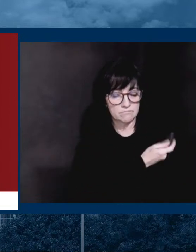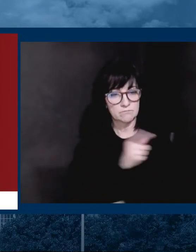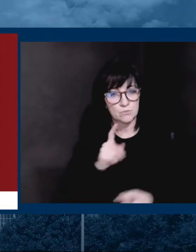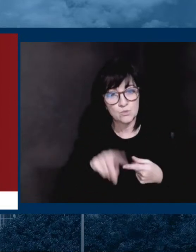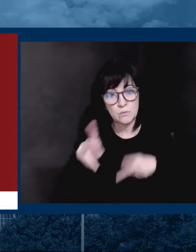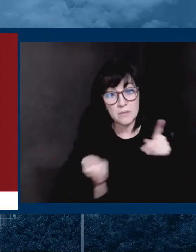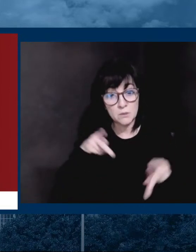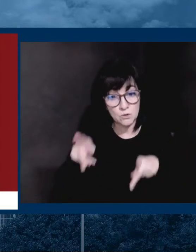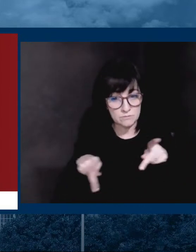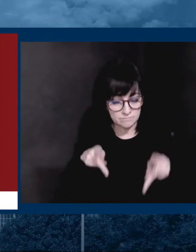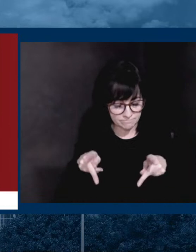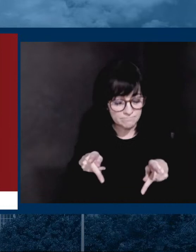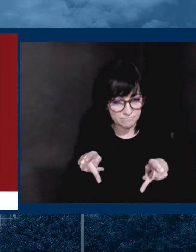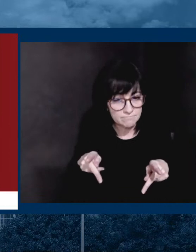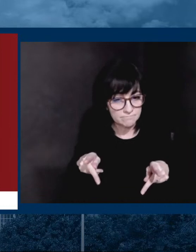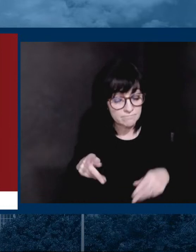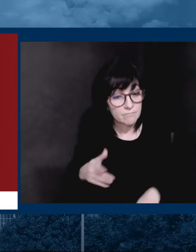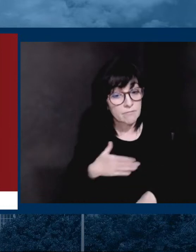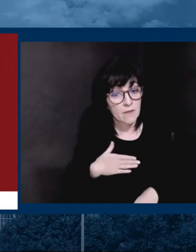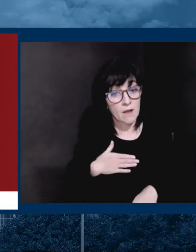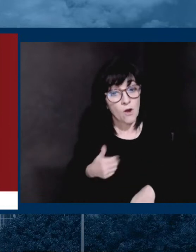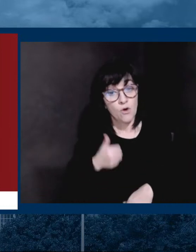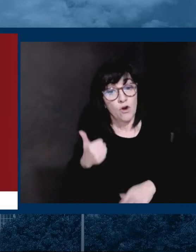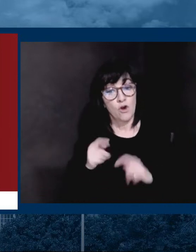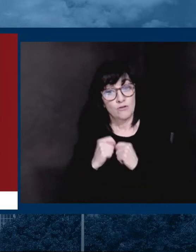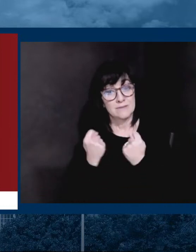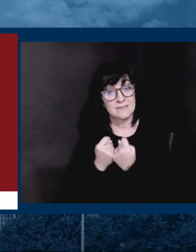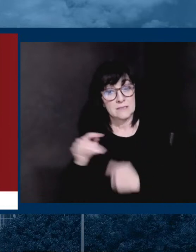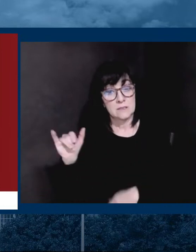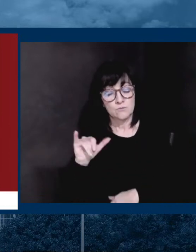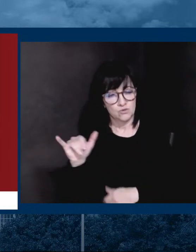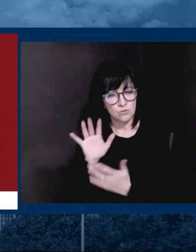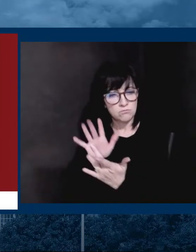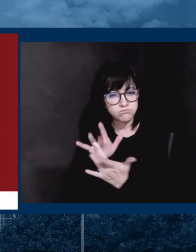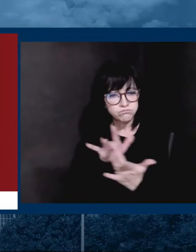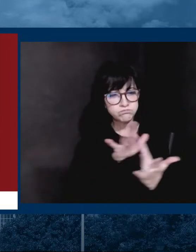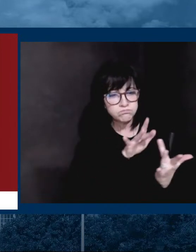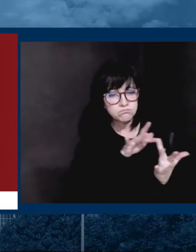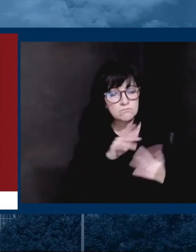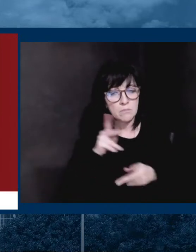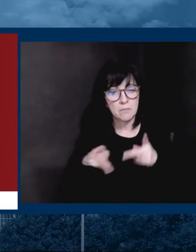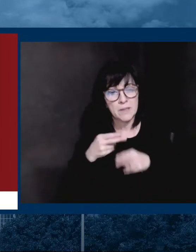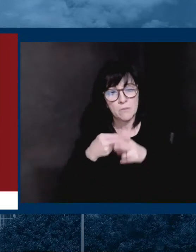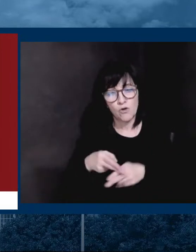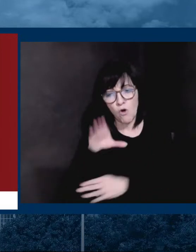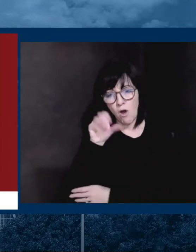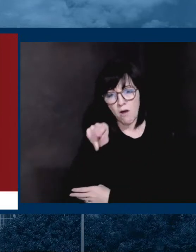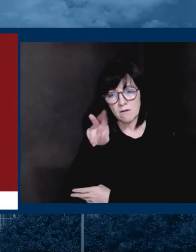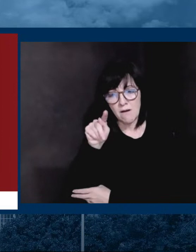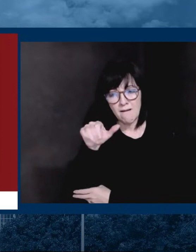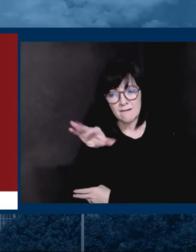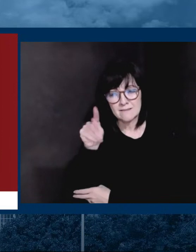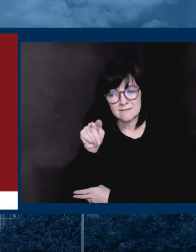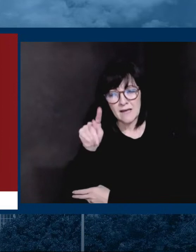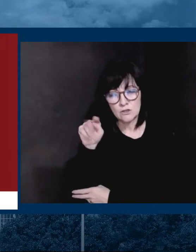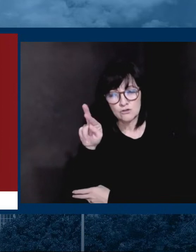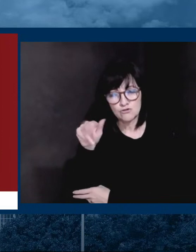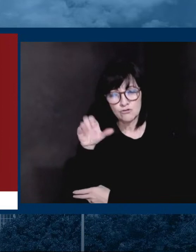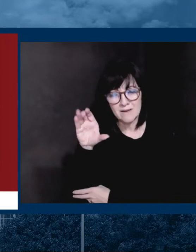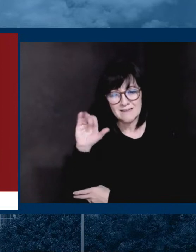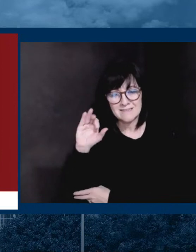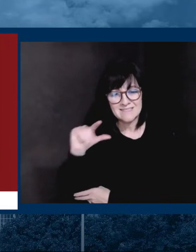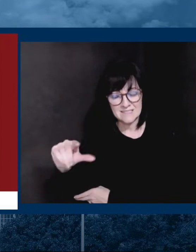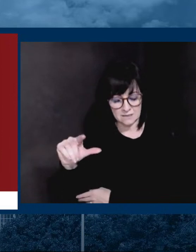well. They have staffed up to meet the increased number of positive cases